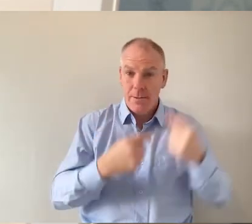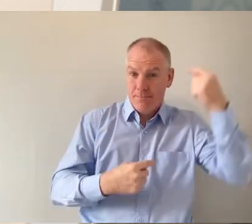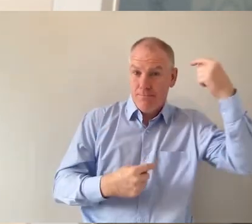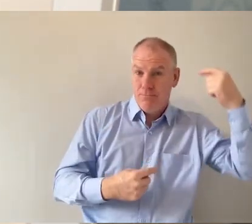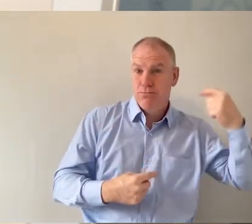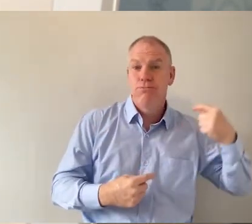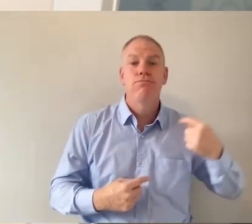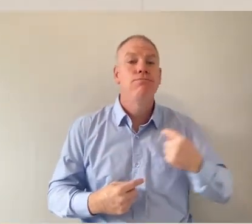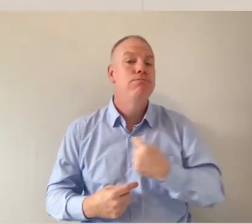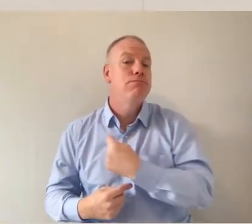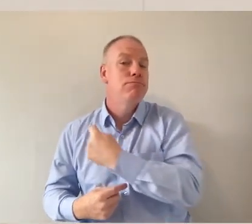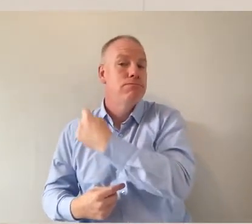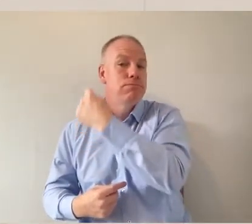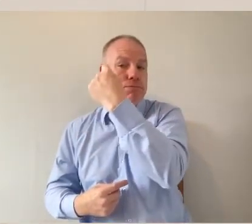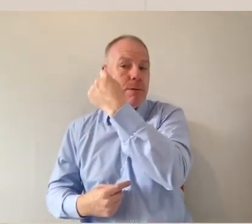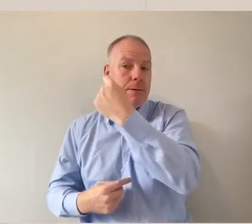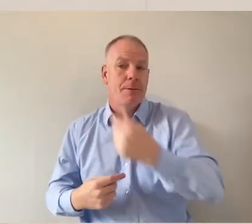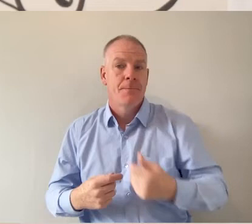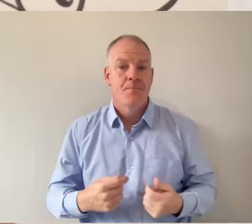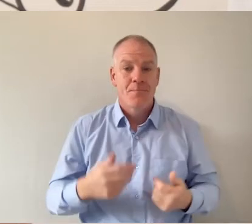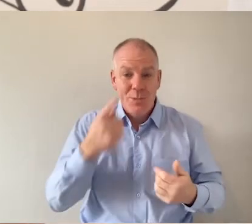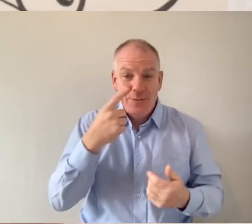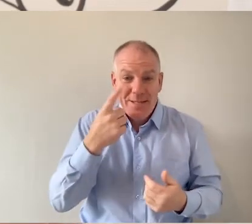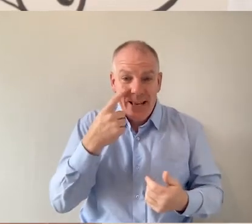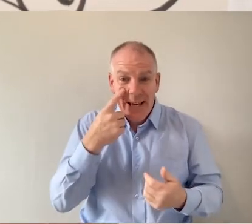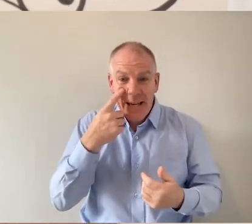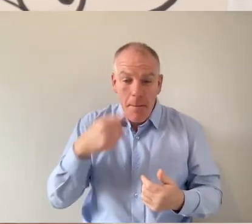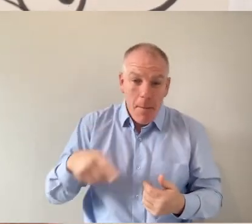start here, and it'll come down, down, down, down, around,